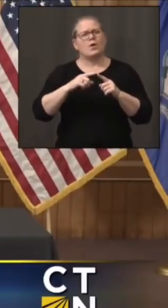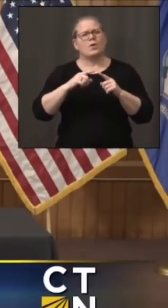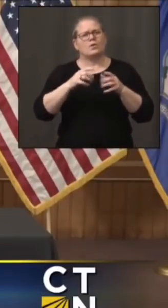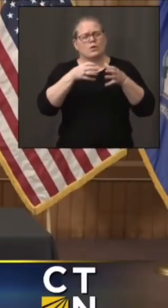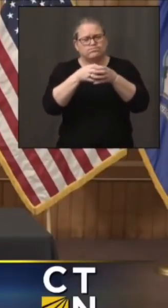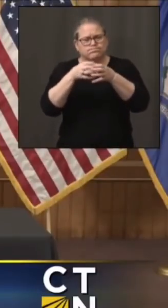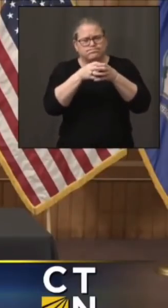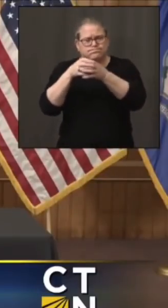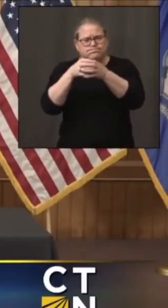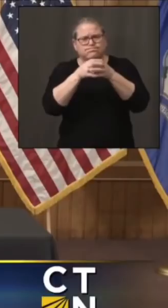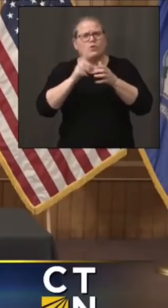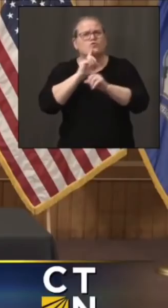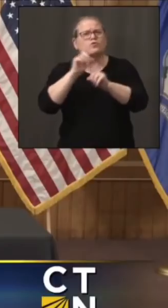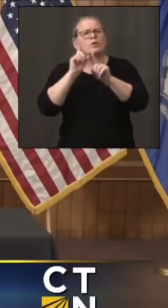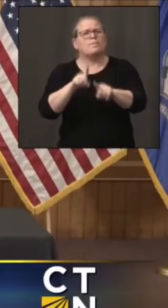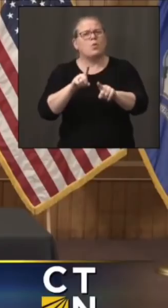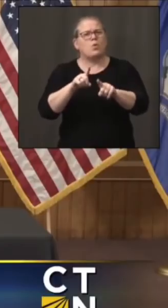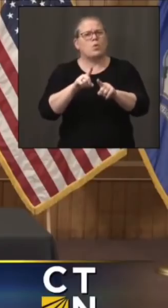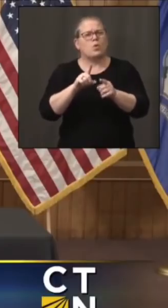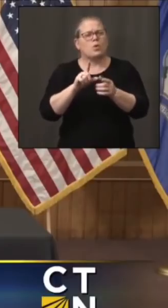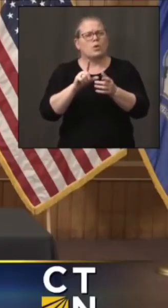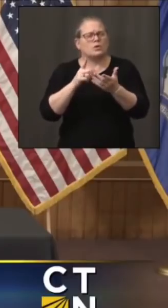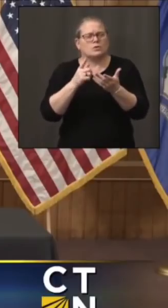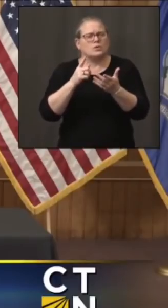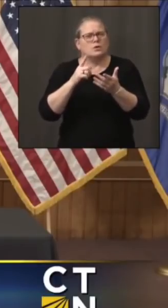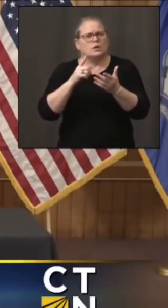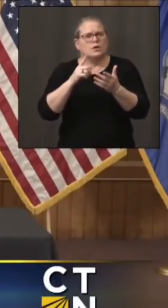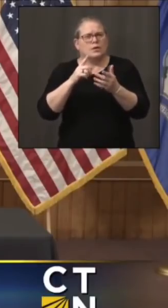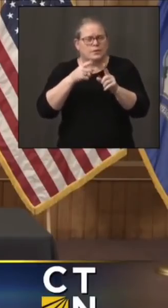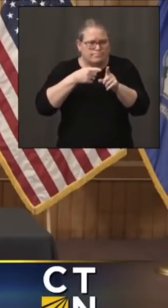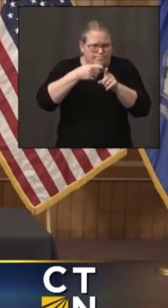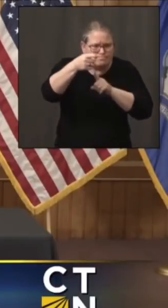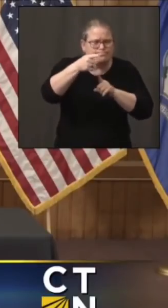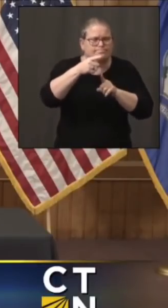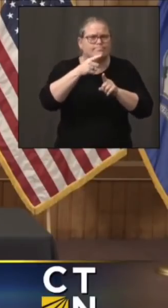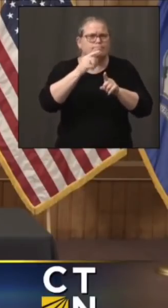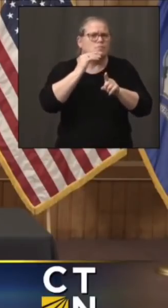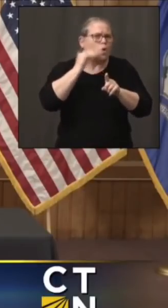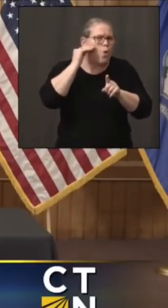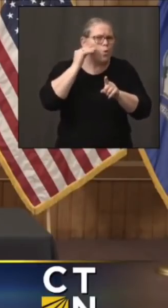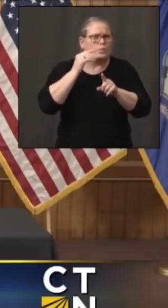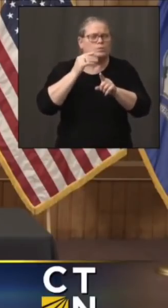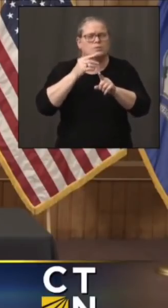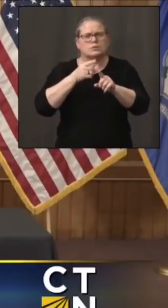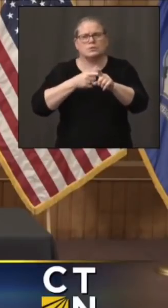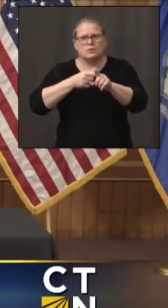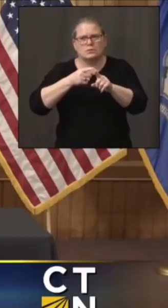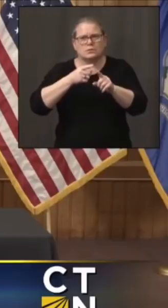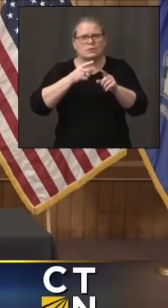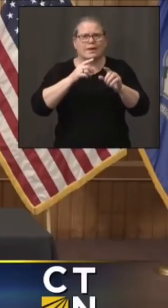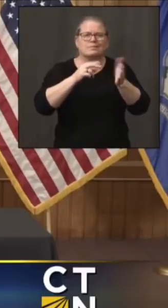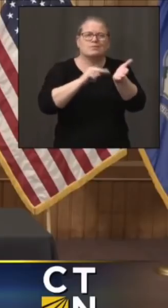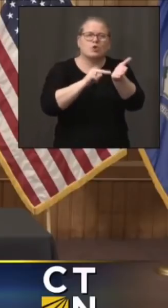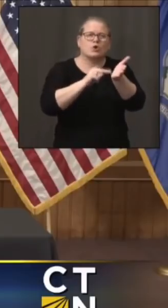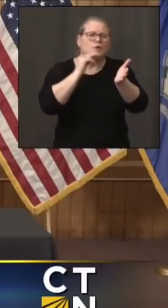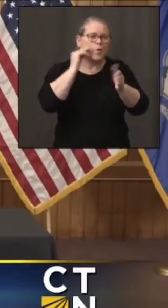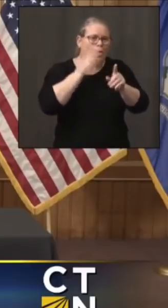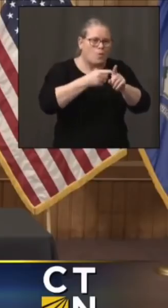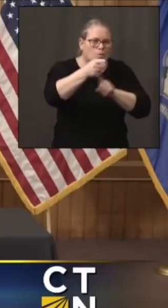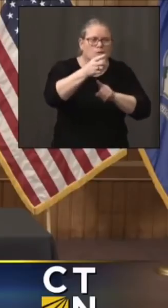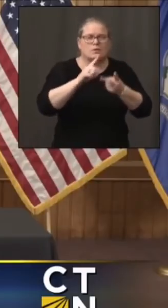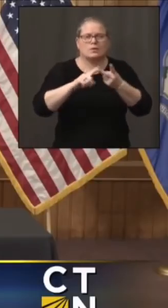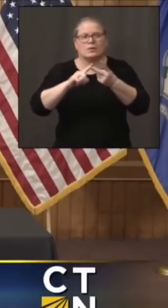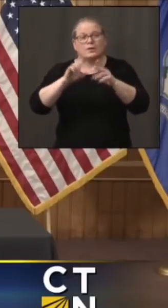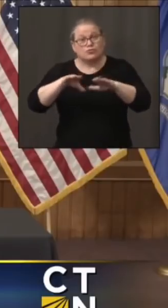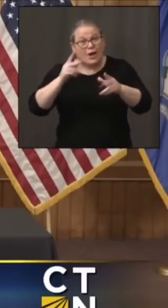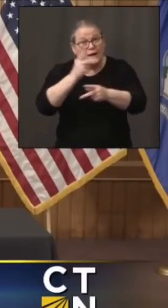around the restaurants, the homes, the workplaces, and the childcare facilities. Could we see any action taken in response to that,